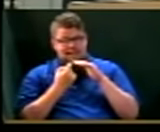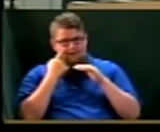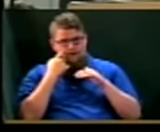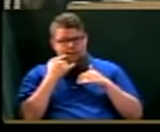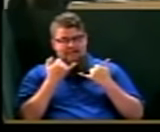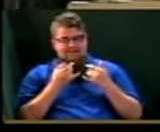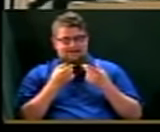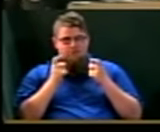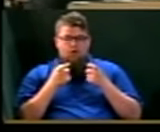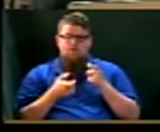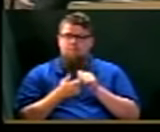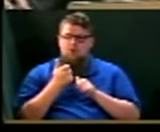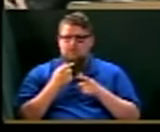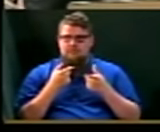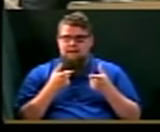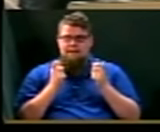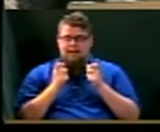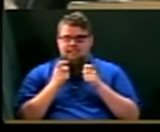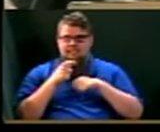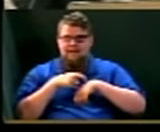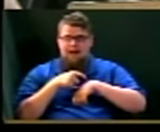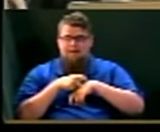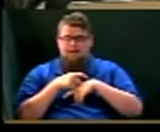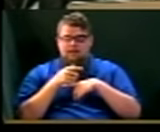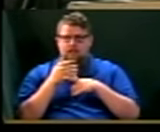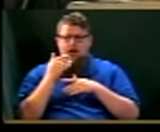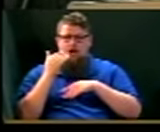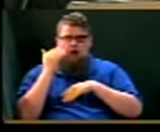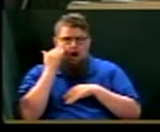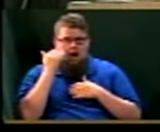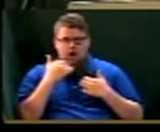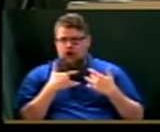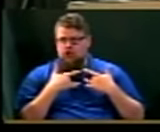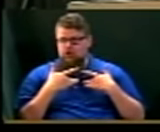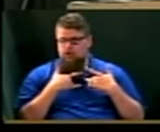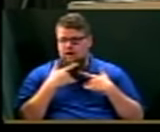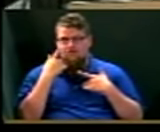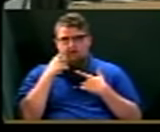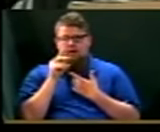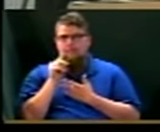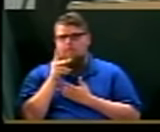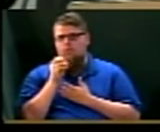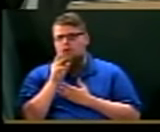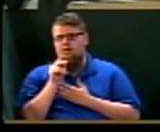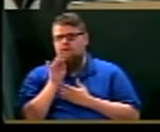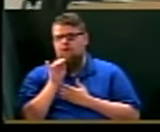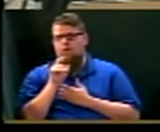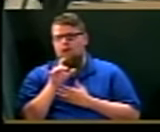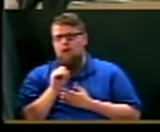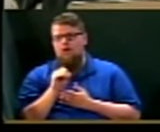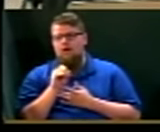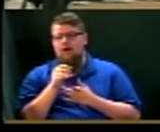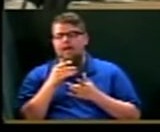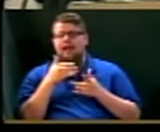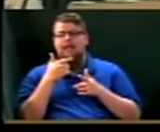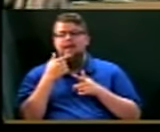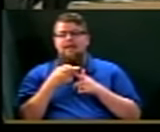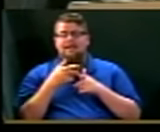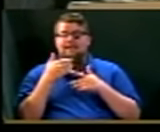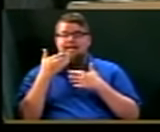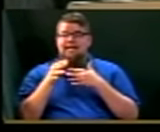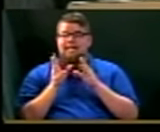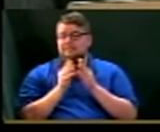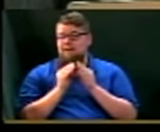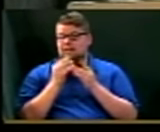timely concern, which is the portfolio. And then perhaps at our next meeting, we could